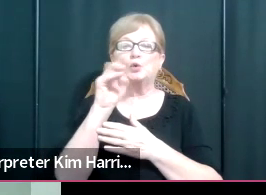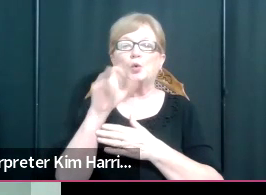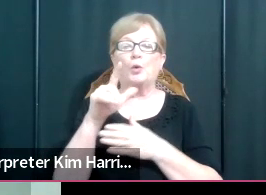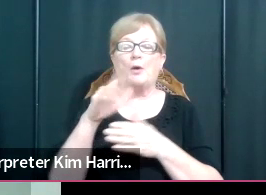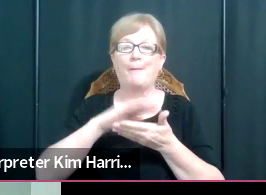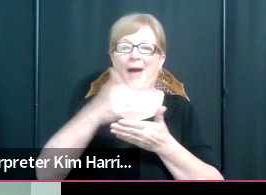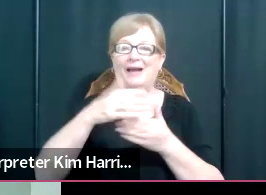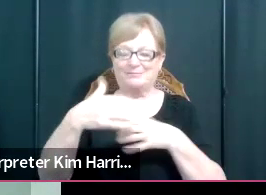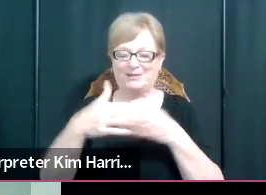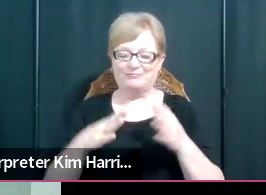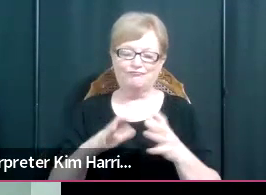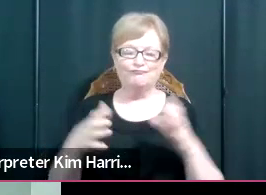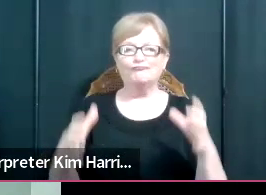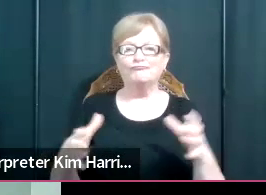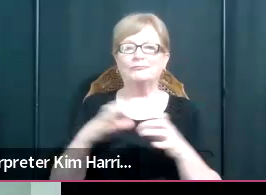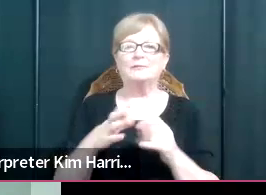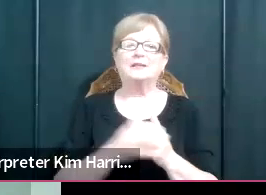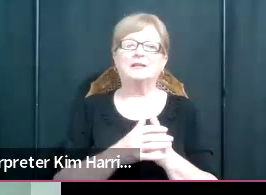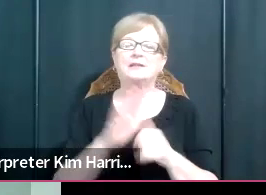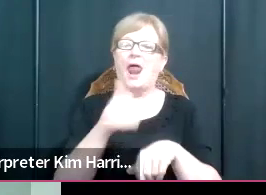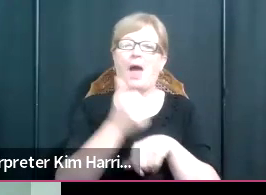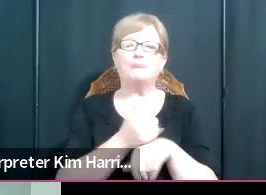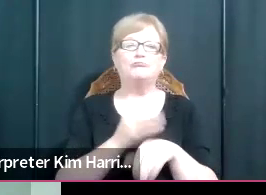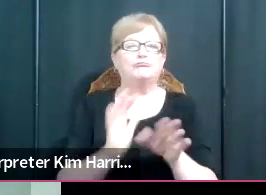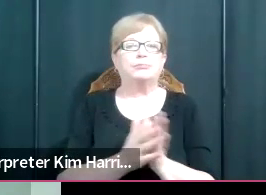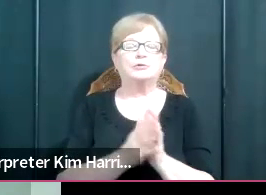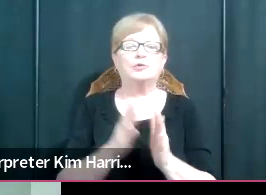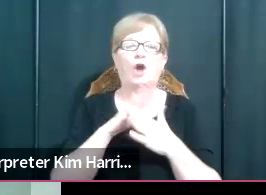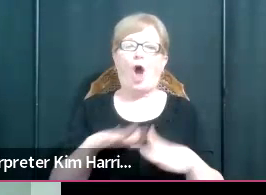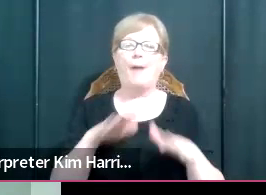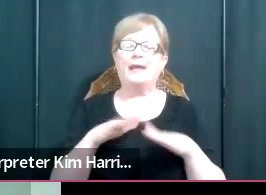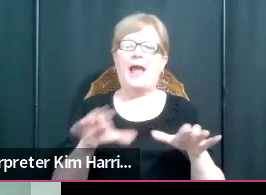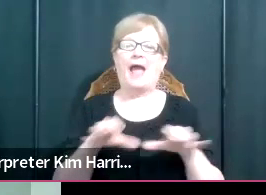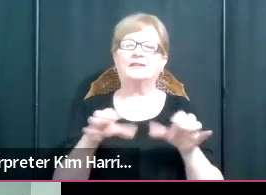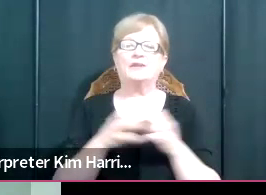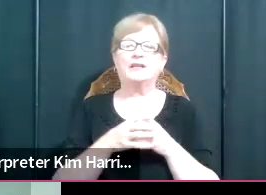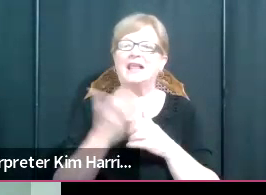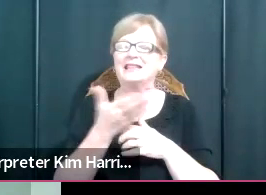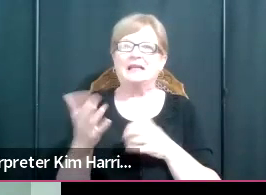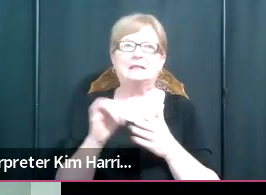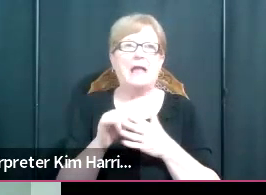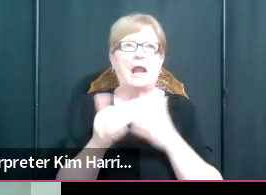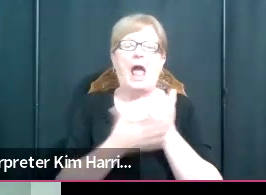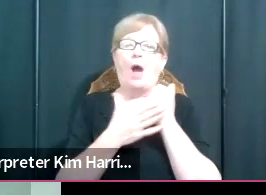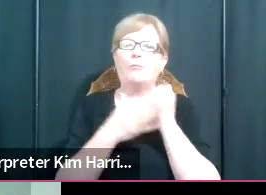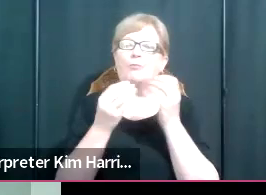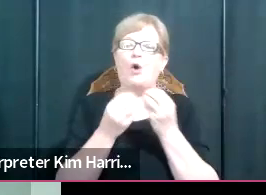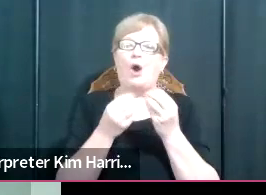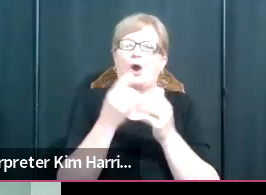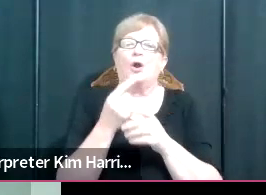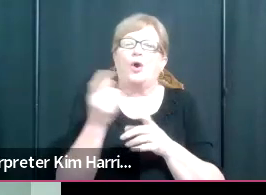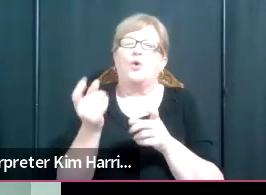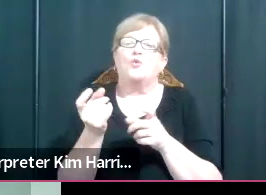are kind of set up to do the calming activity. So things are going to help feel more regulated and ready to